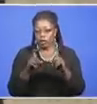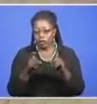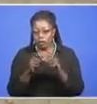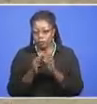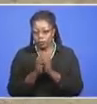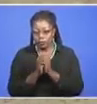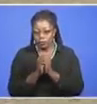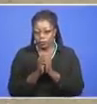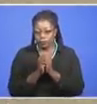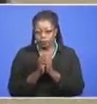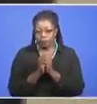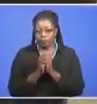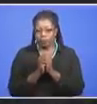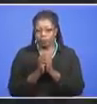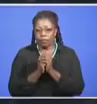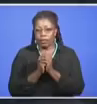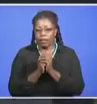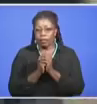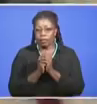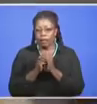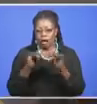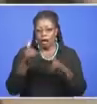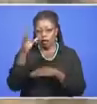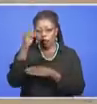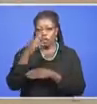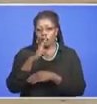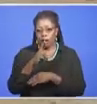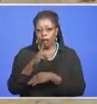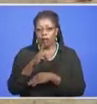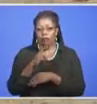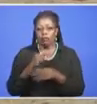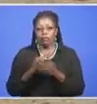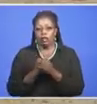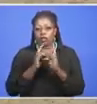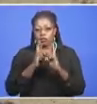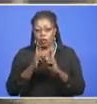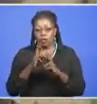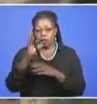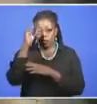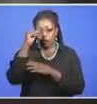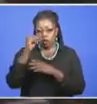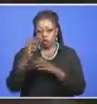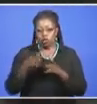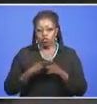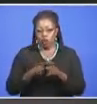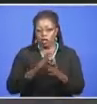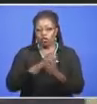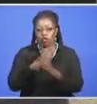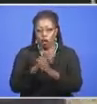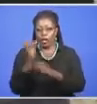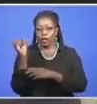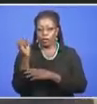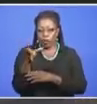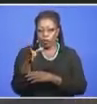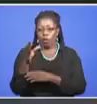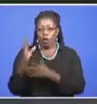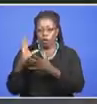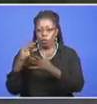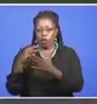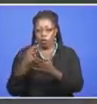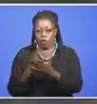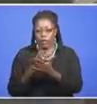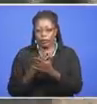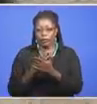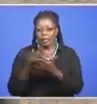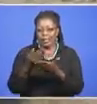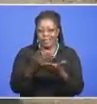here. Motivated, very athletic. Guys who could run, strong, who could really throw the ball. So in